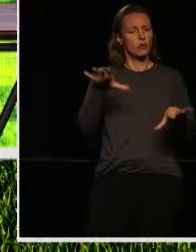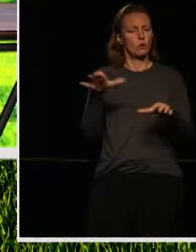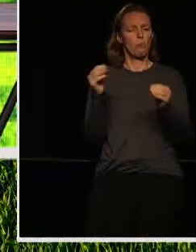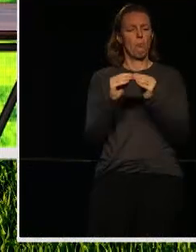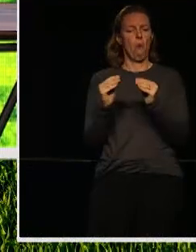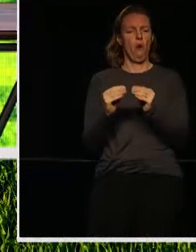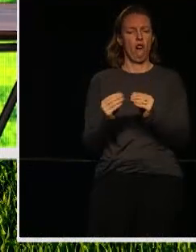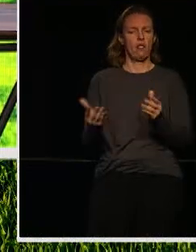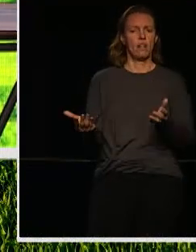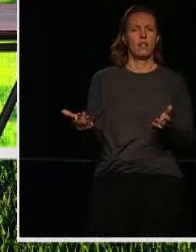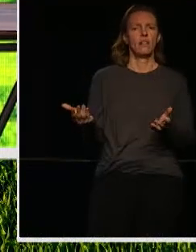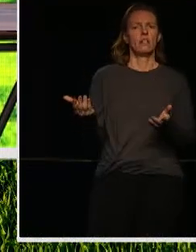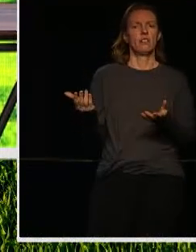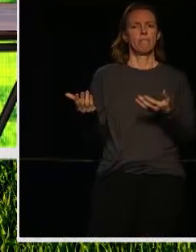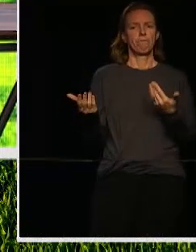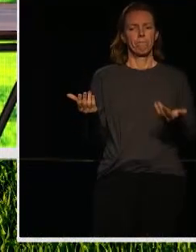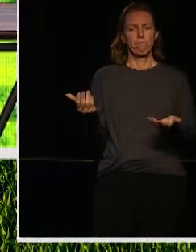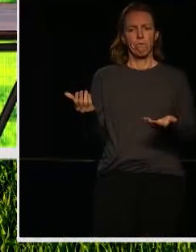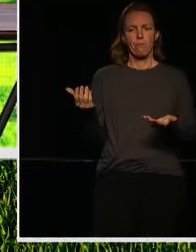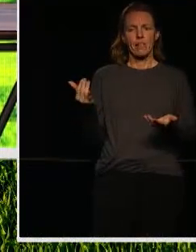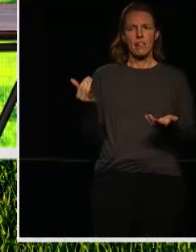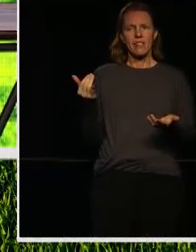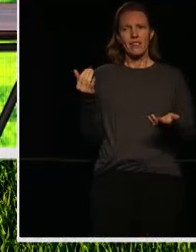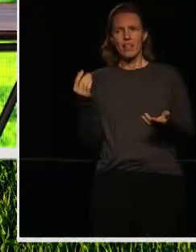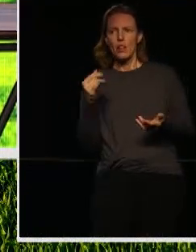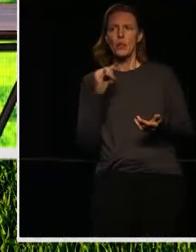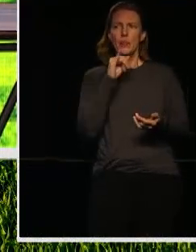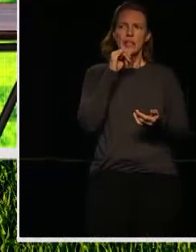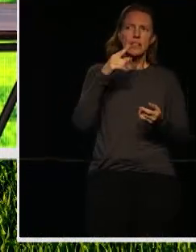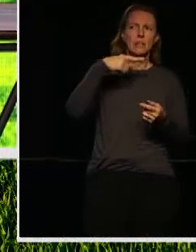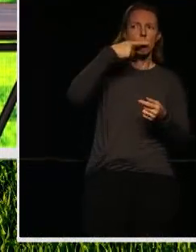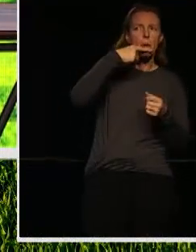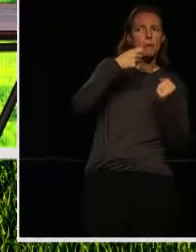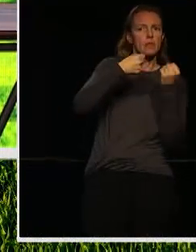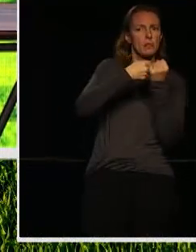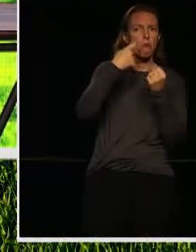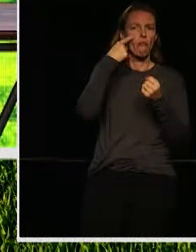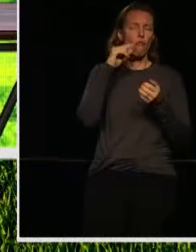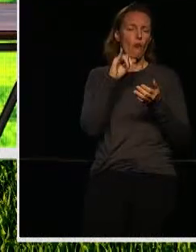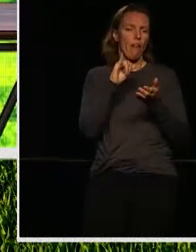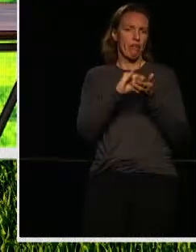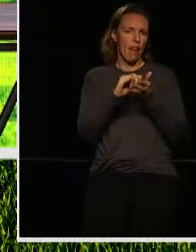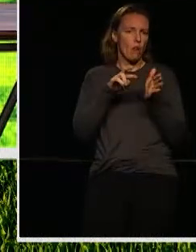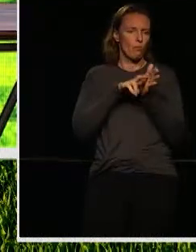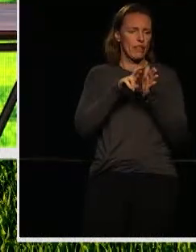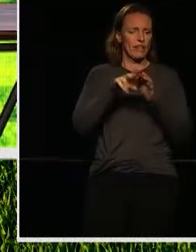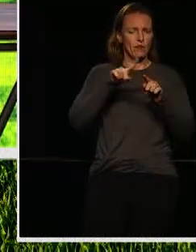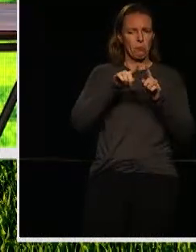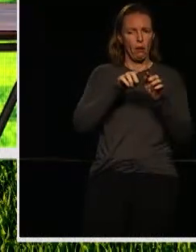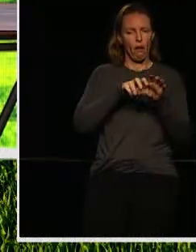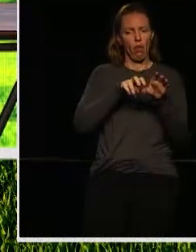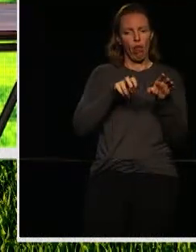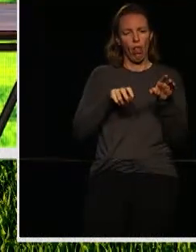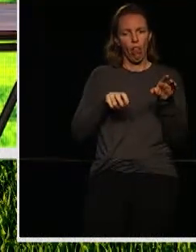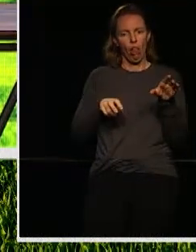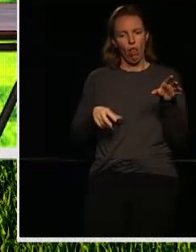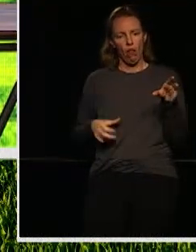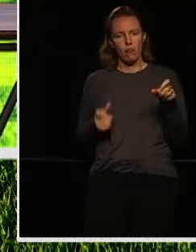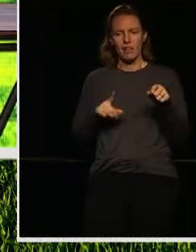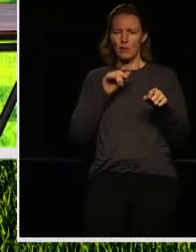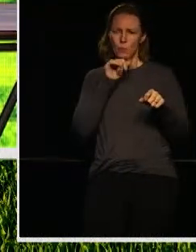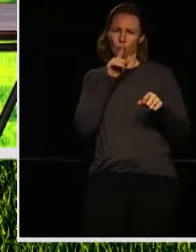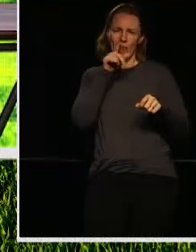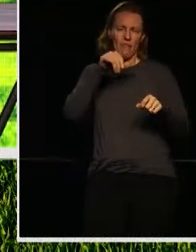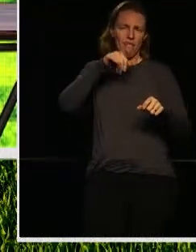in. There is public support for agricultural research, but it's lagged over time, and it really hasn't